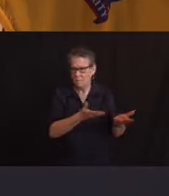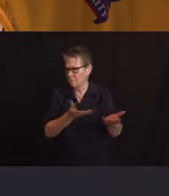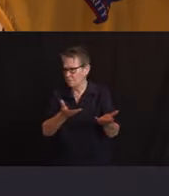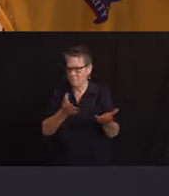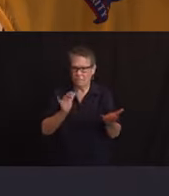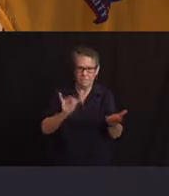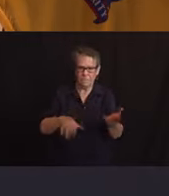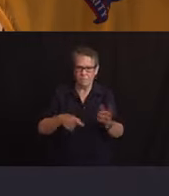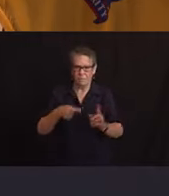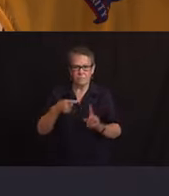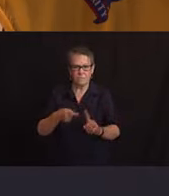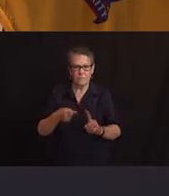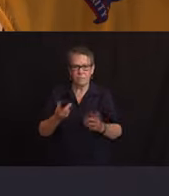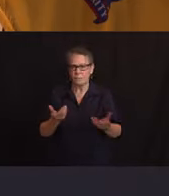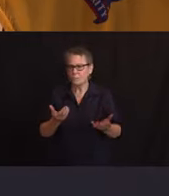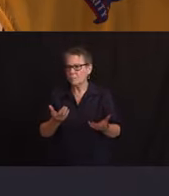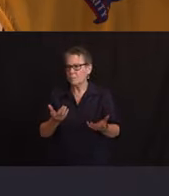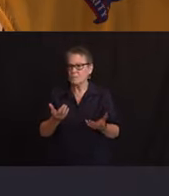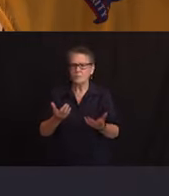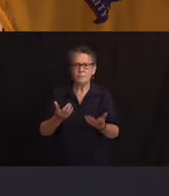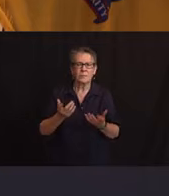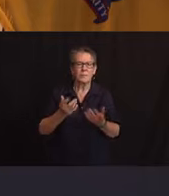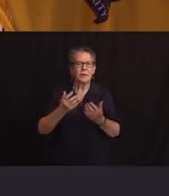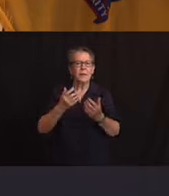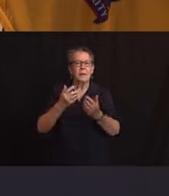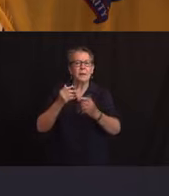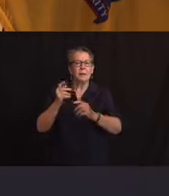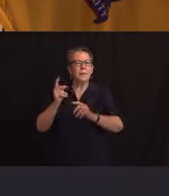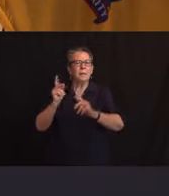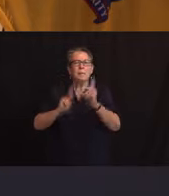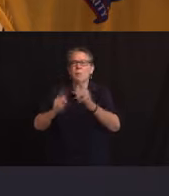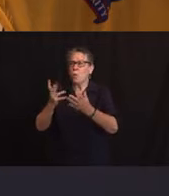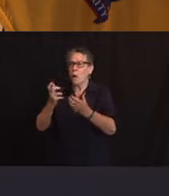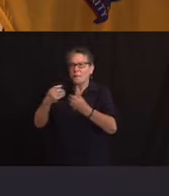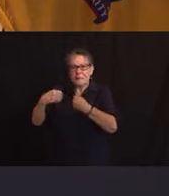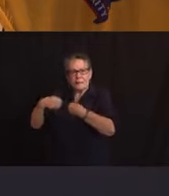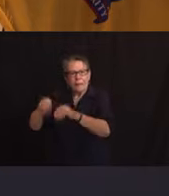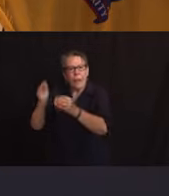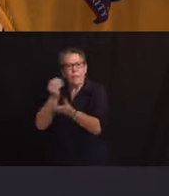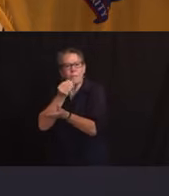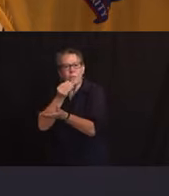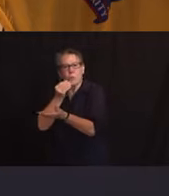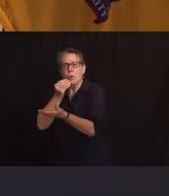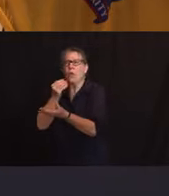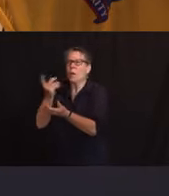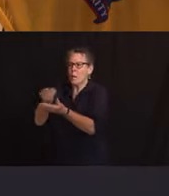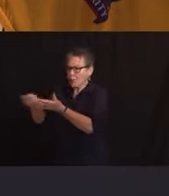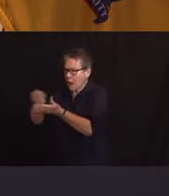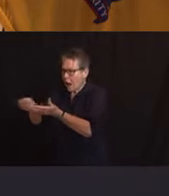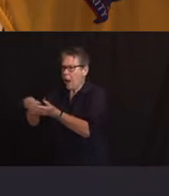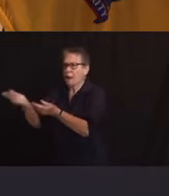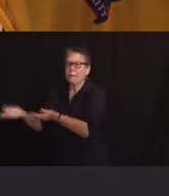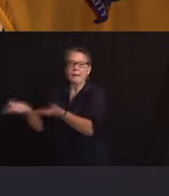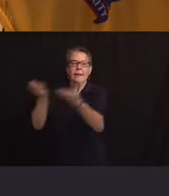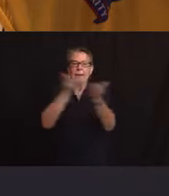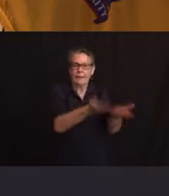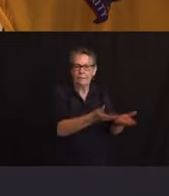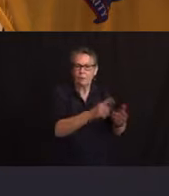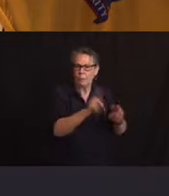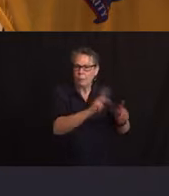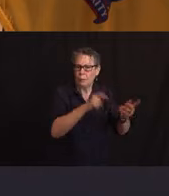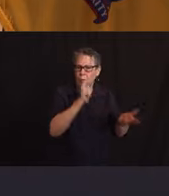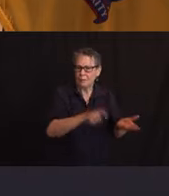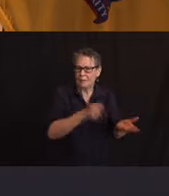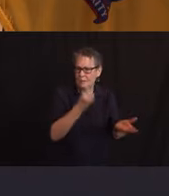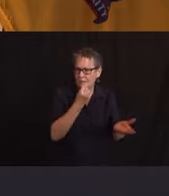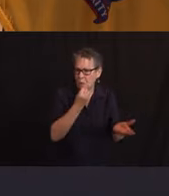sell meals on the other. And I think there was another catch-all category of small businesses, just generally of another